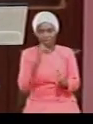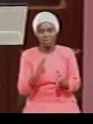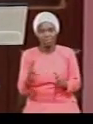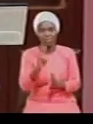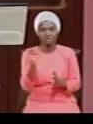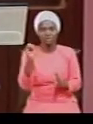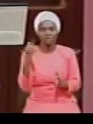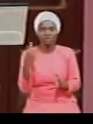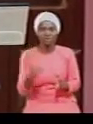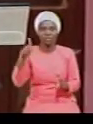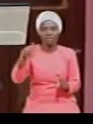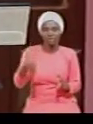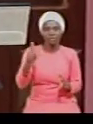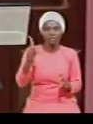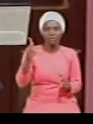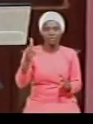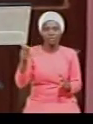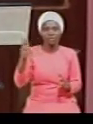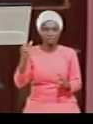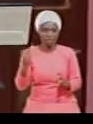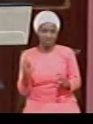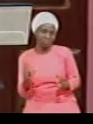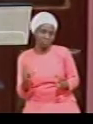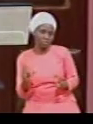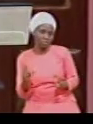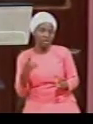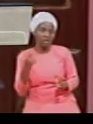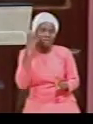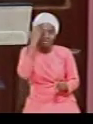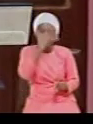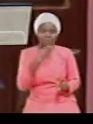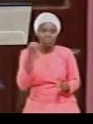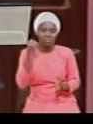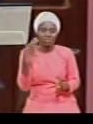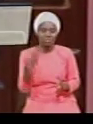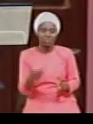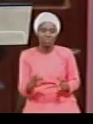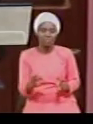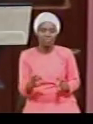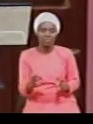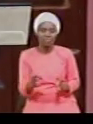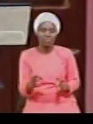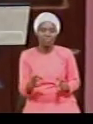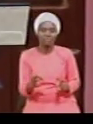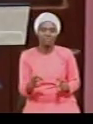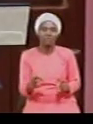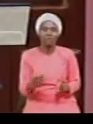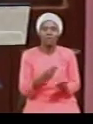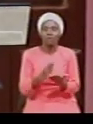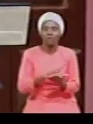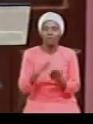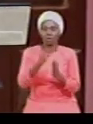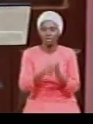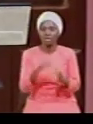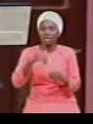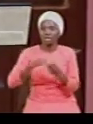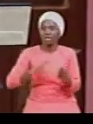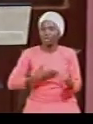plural, the beauties of holiness. In our own way, for us to